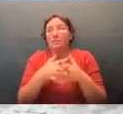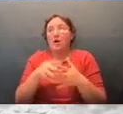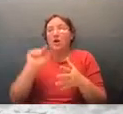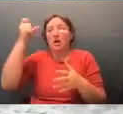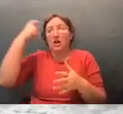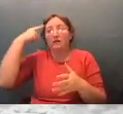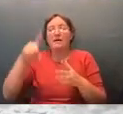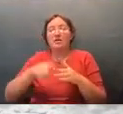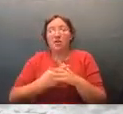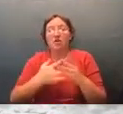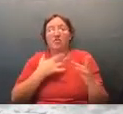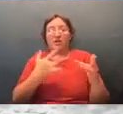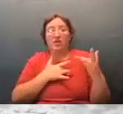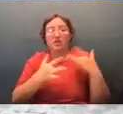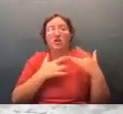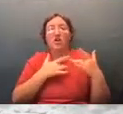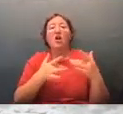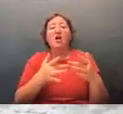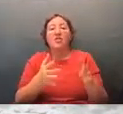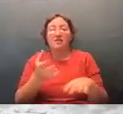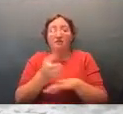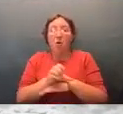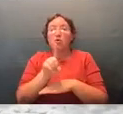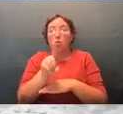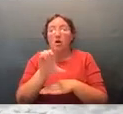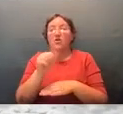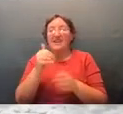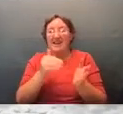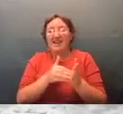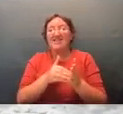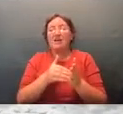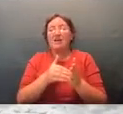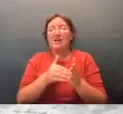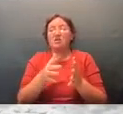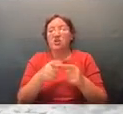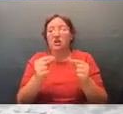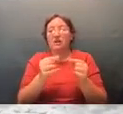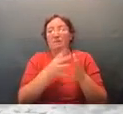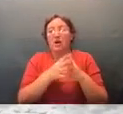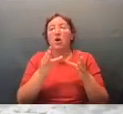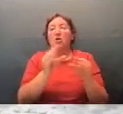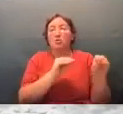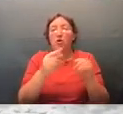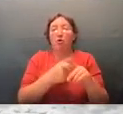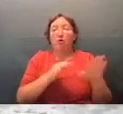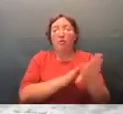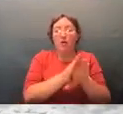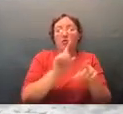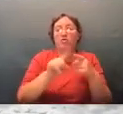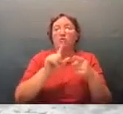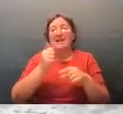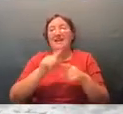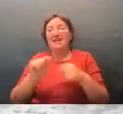asked over 110,000 Japanese Americans to relocate from the coast to 10 different